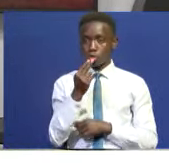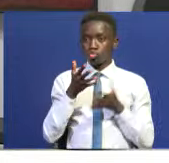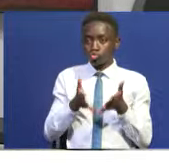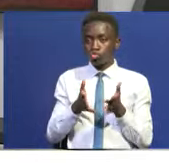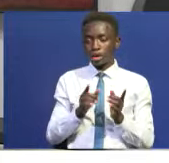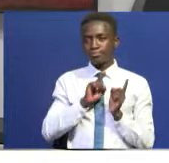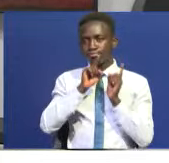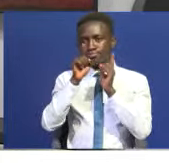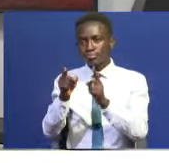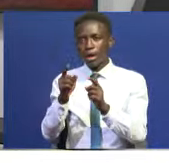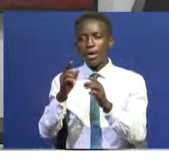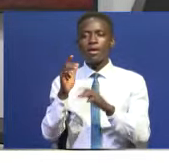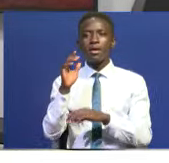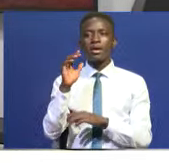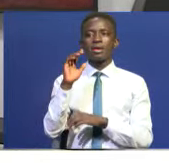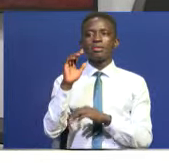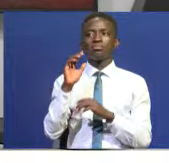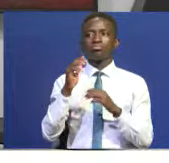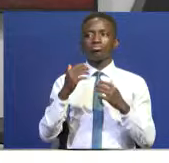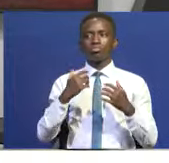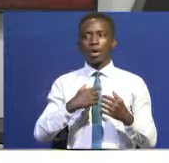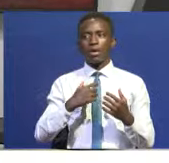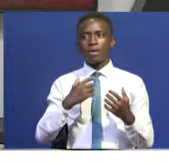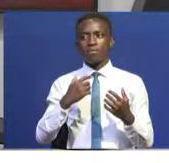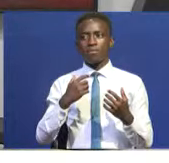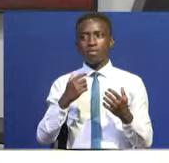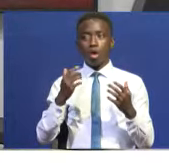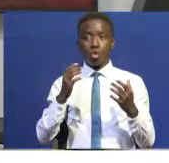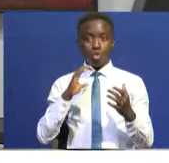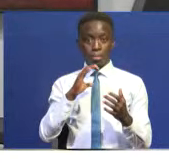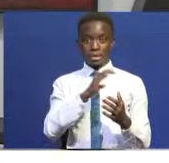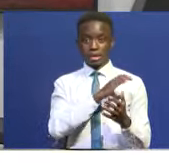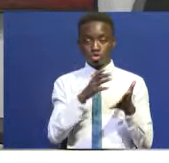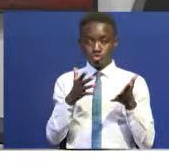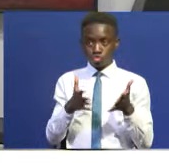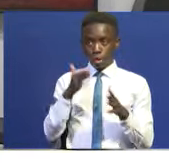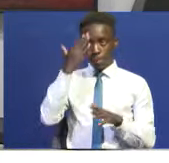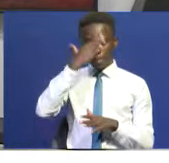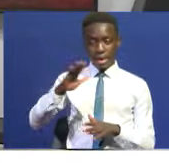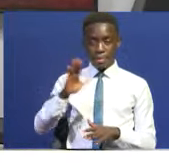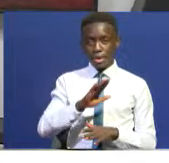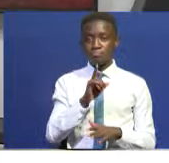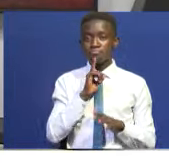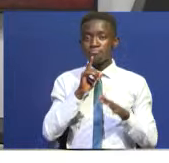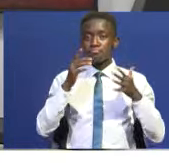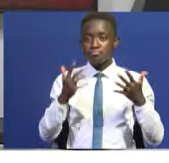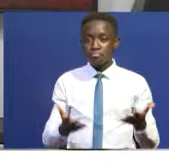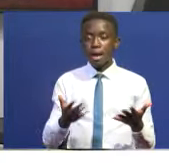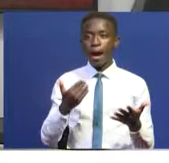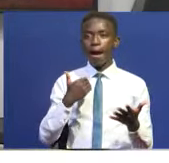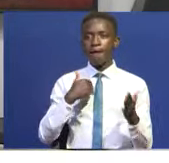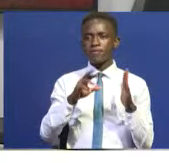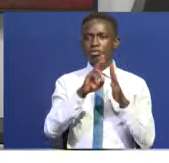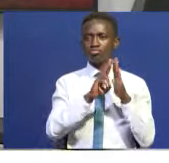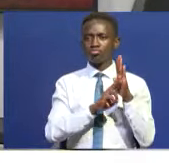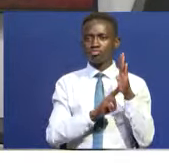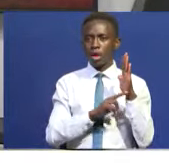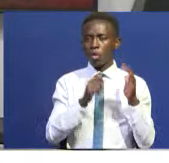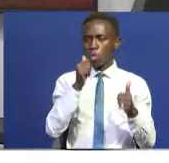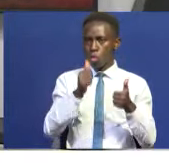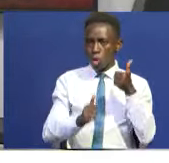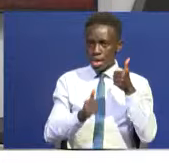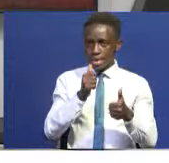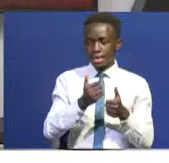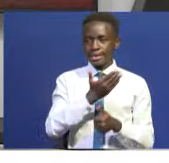Tourism Committee, said that the agreement sets out obligations that proprietors of tourist facilities will